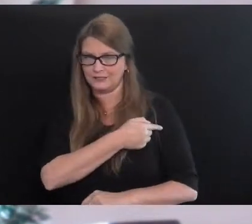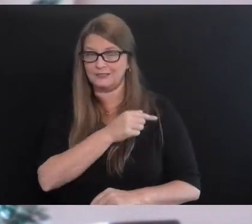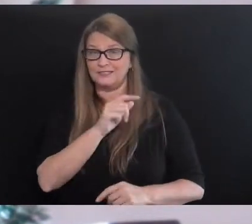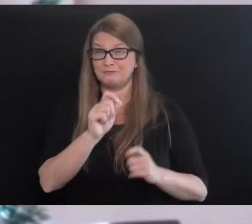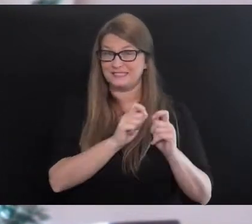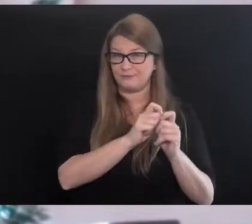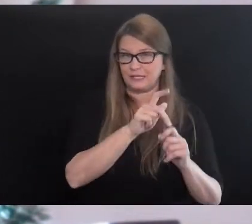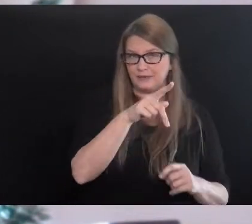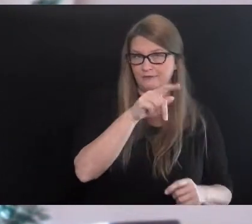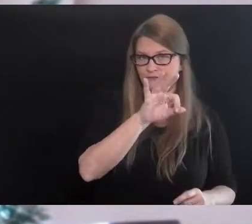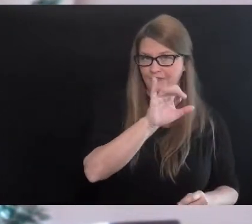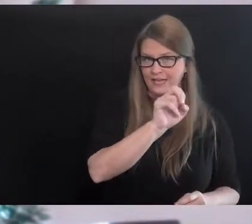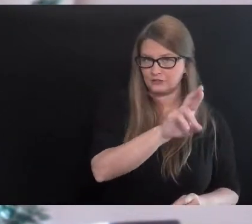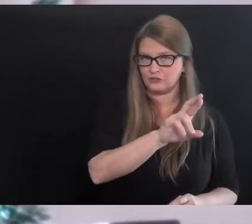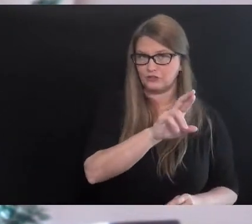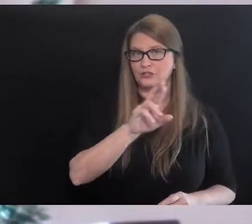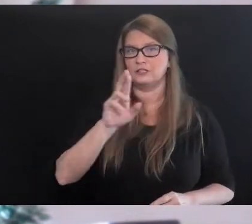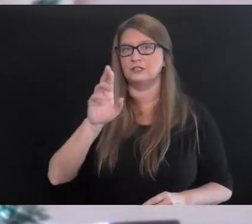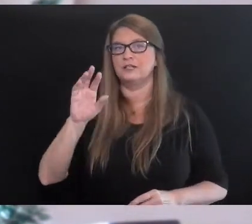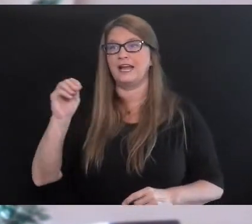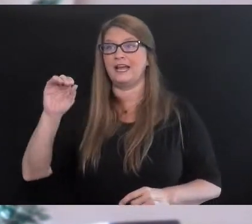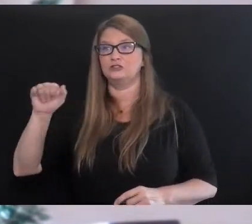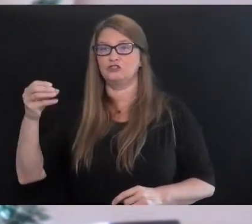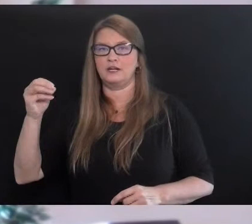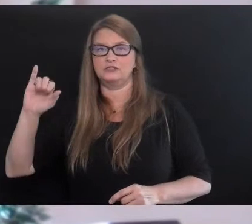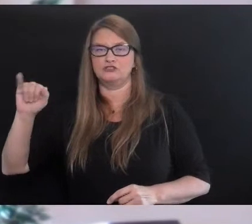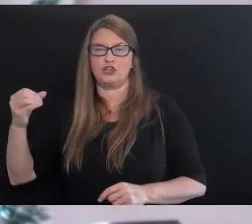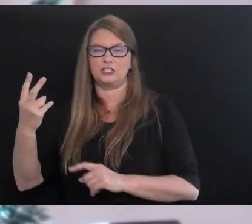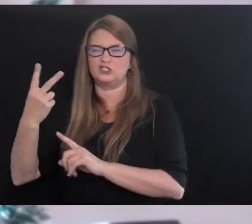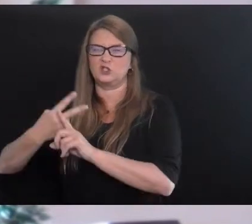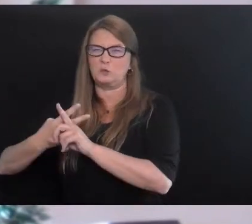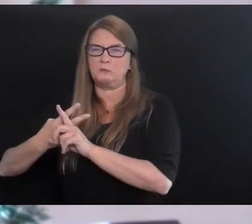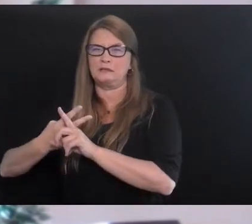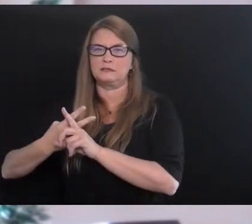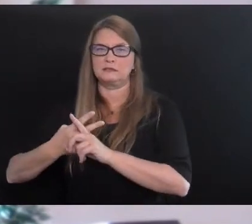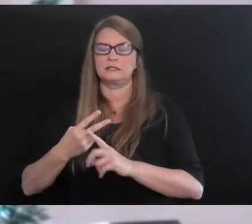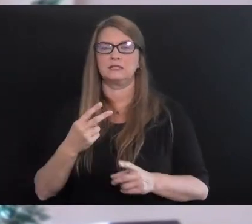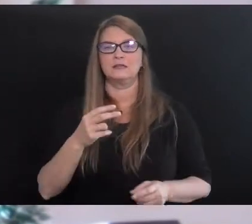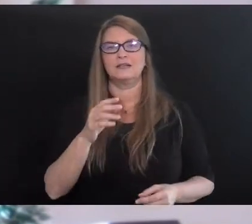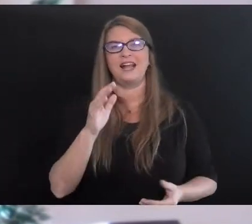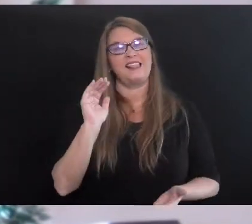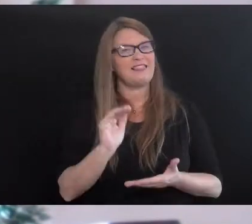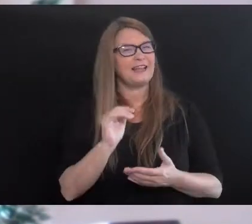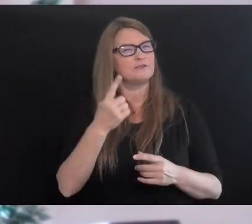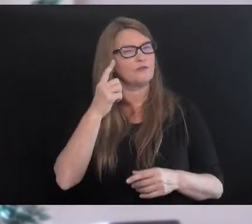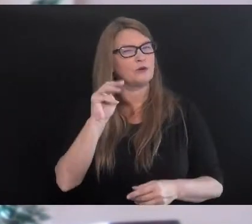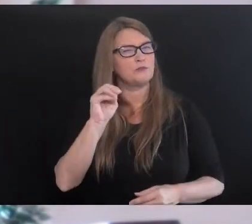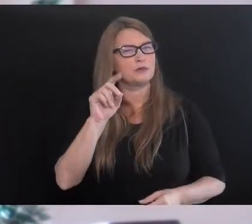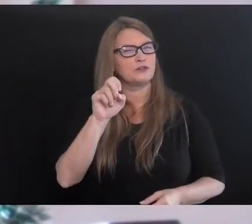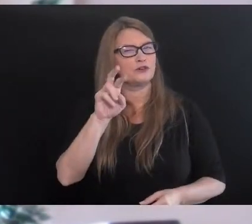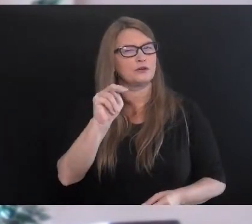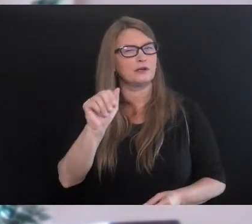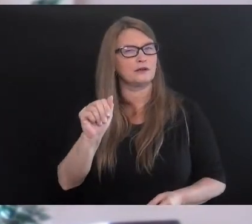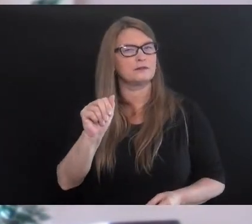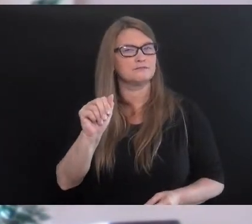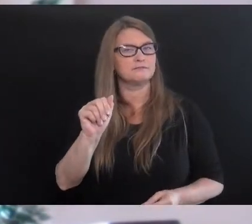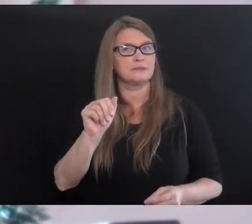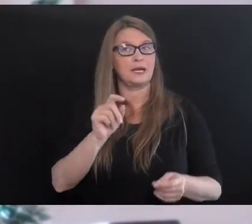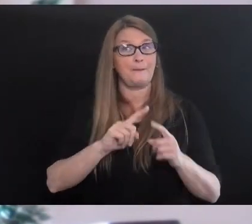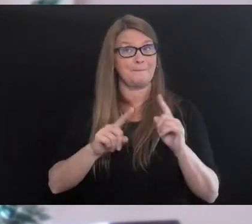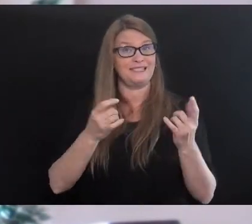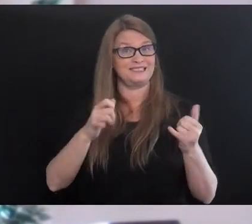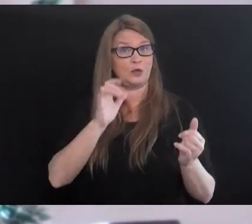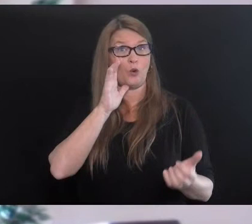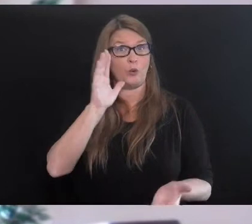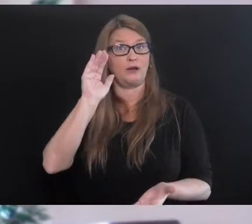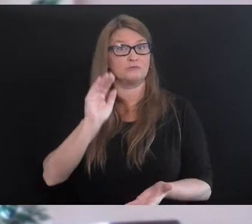Pfizer, and after 2 months for Johnson & Johnson, a little bit less for Moderna, but still reducing in potency,